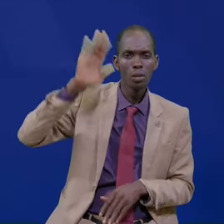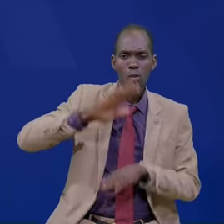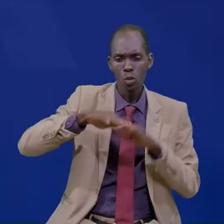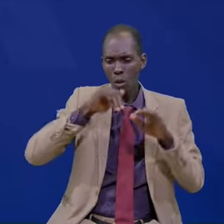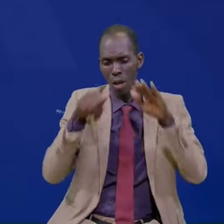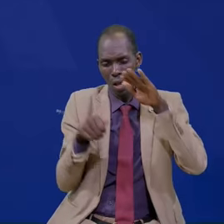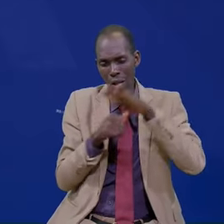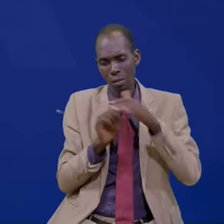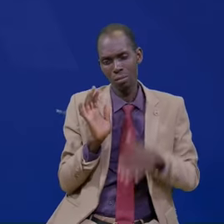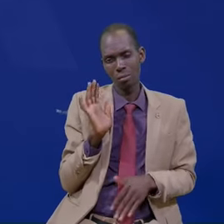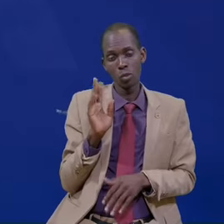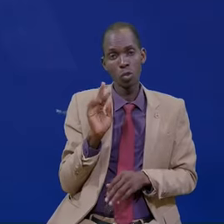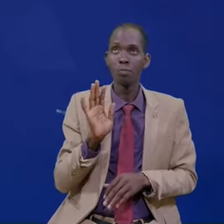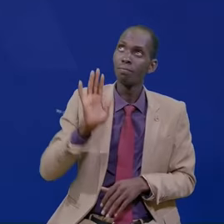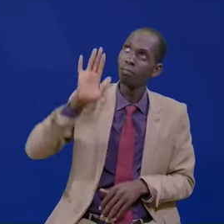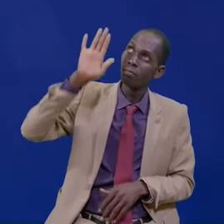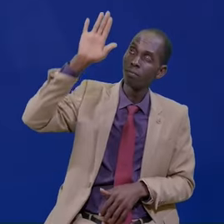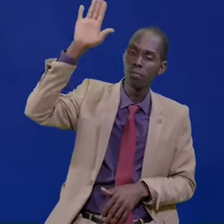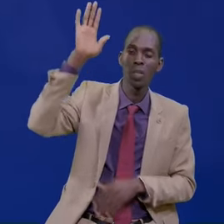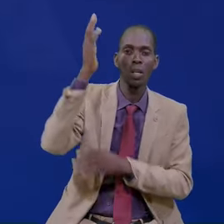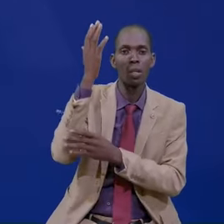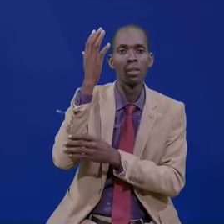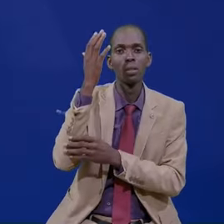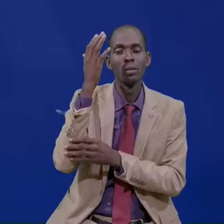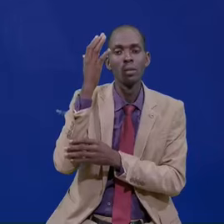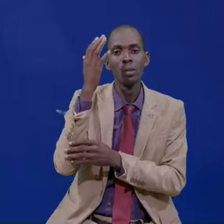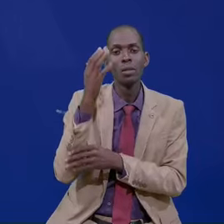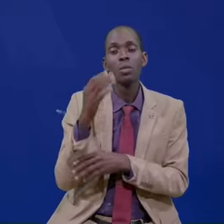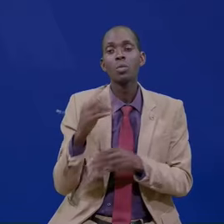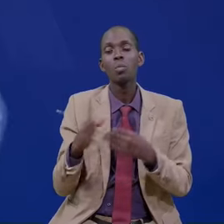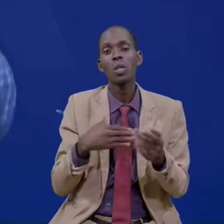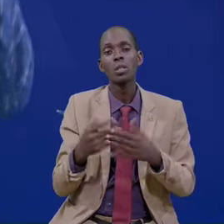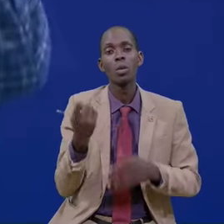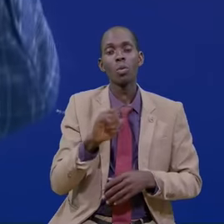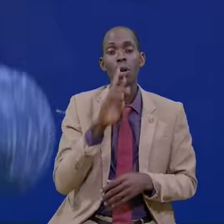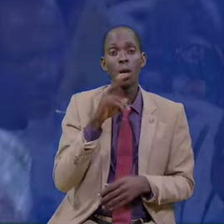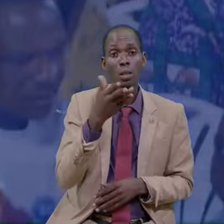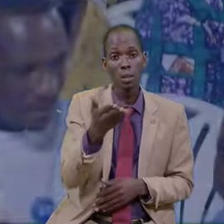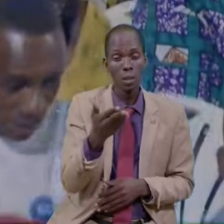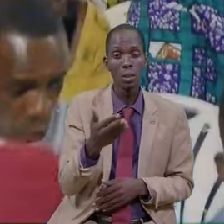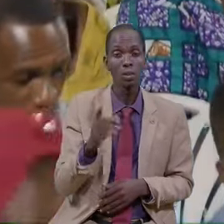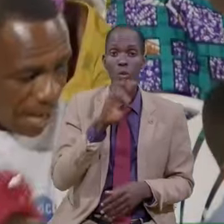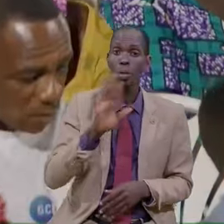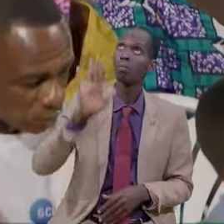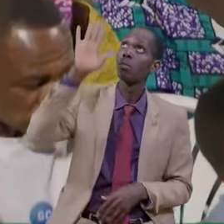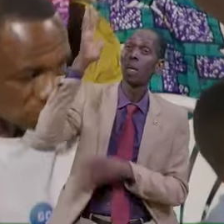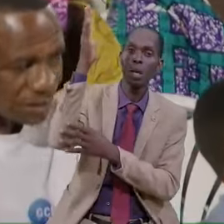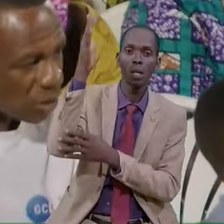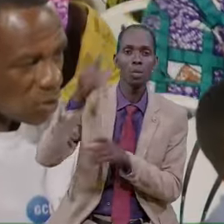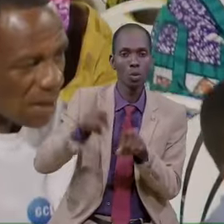for you online everywhere stand up and raise up that